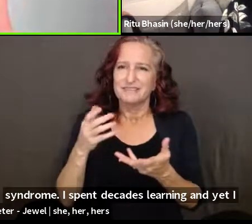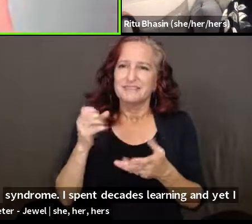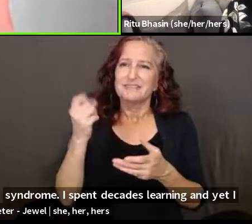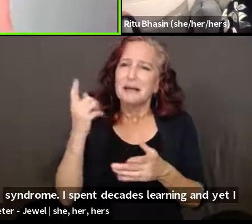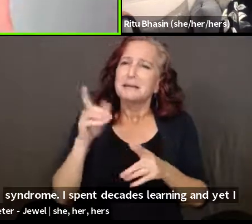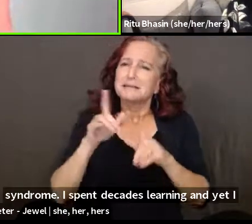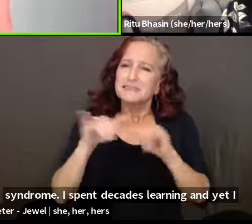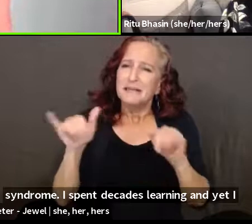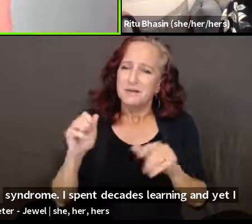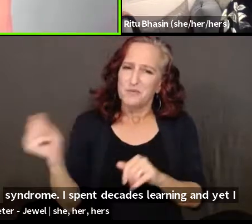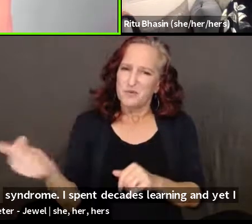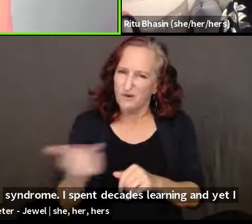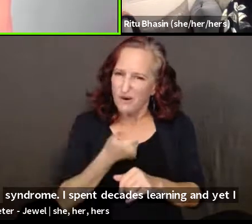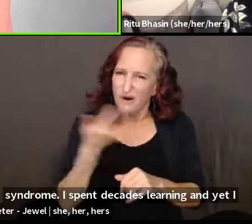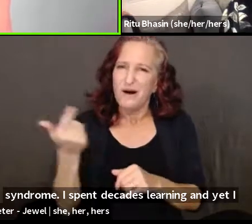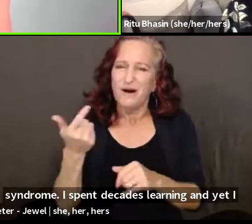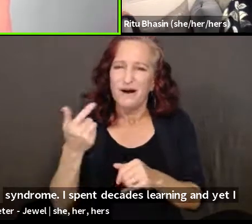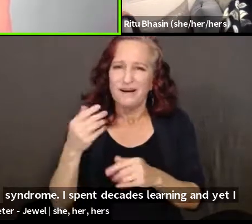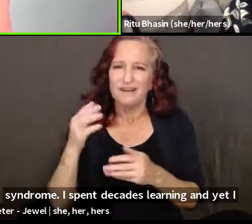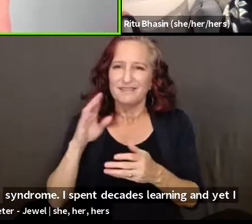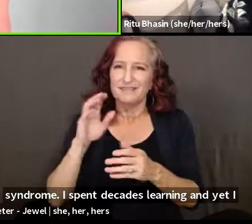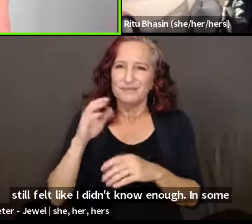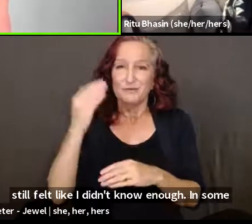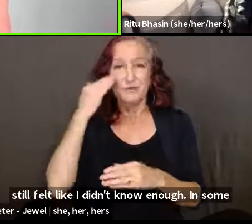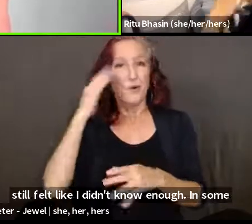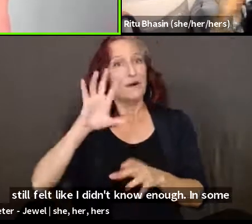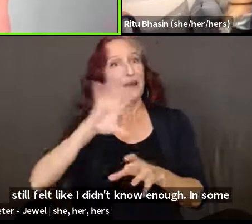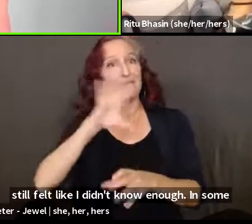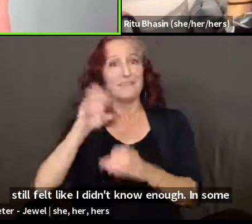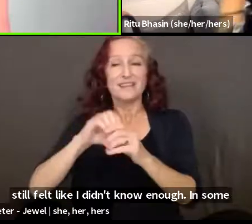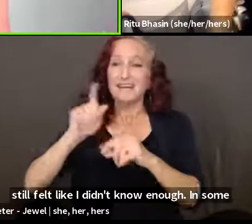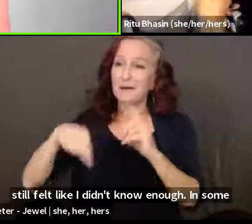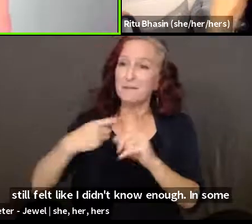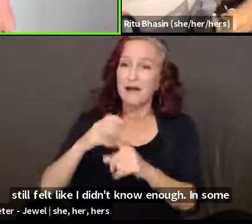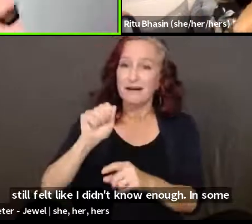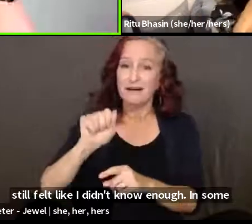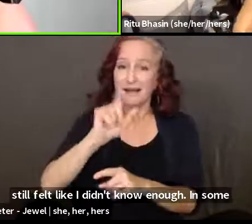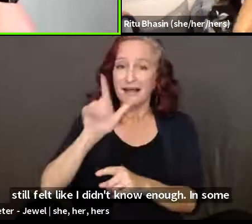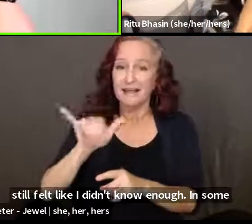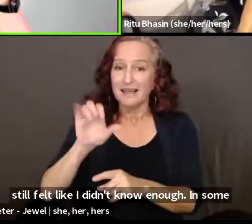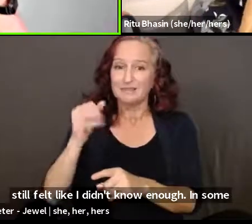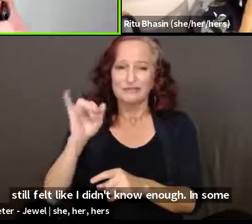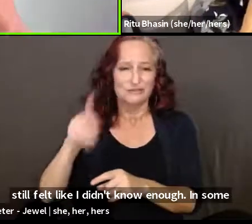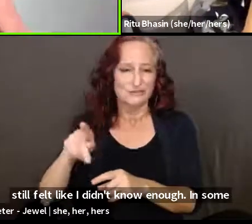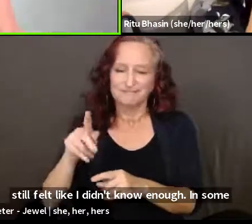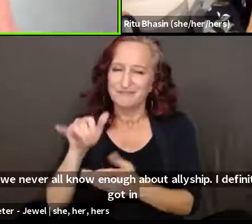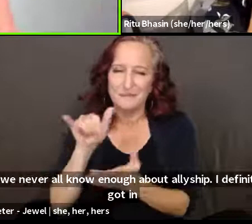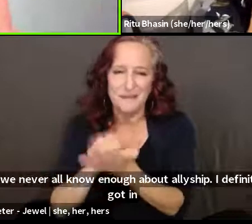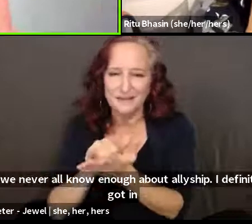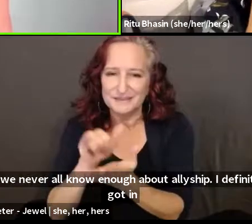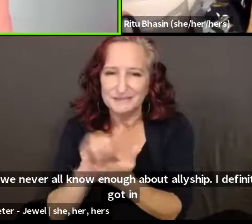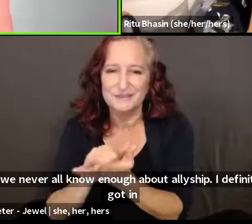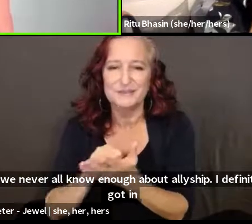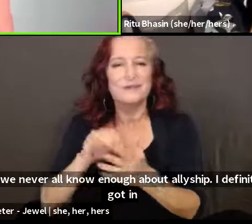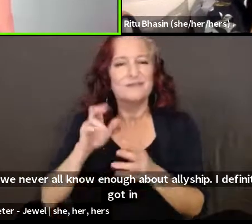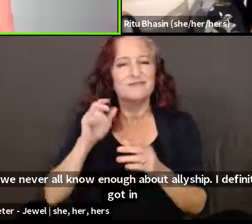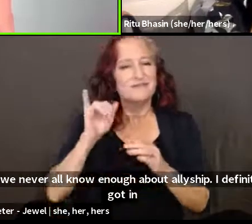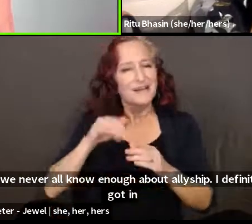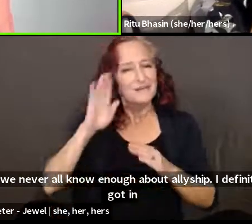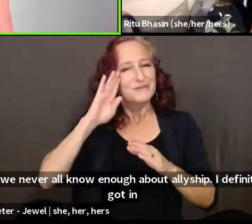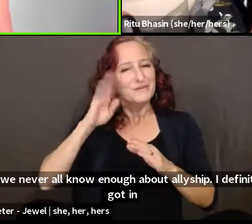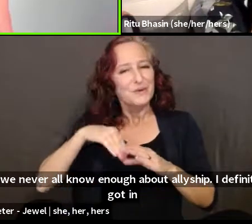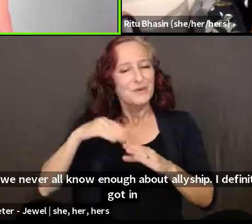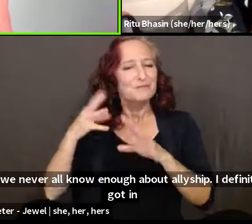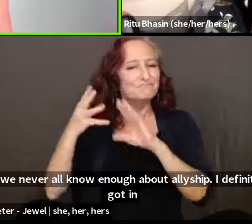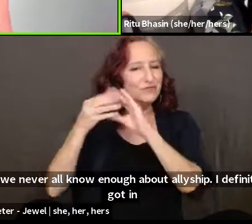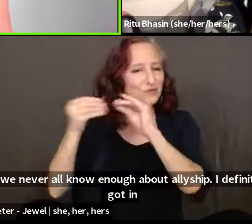Of course. And I definitely got in my own way a lot. And the little stories that we tell inside our heads that